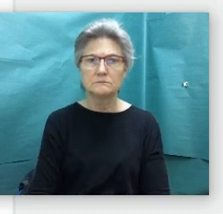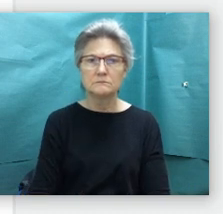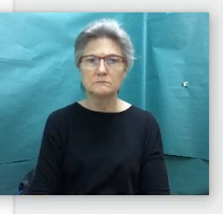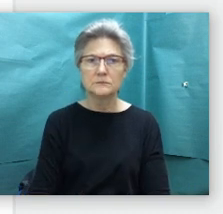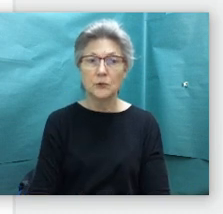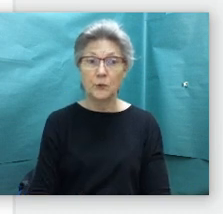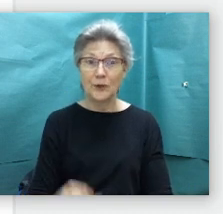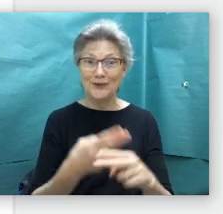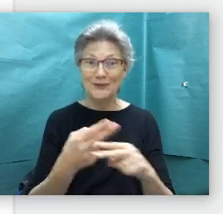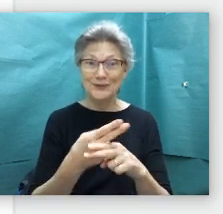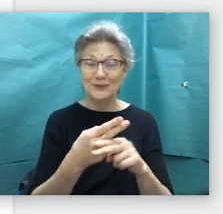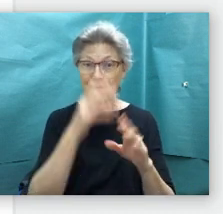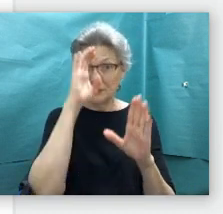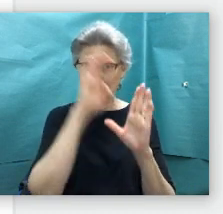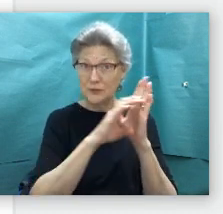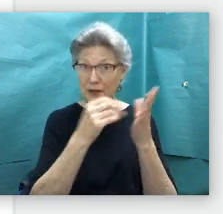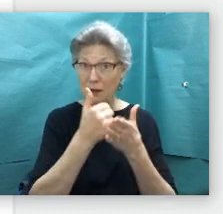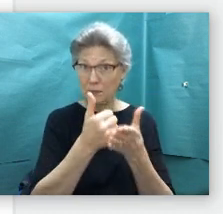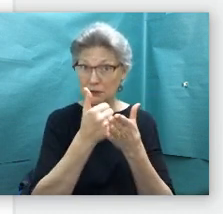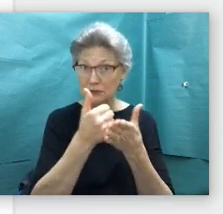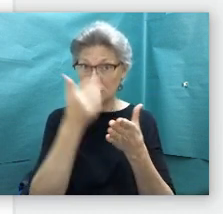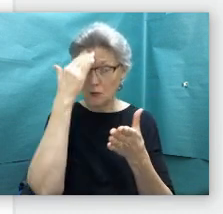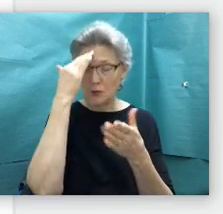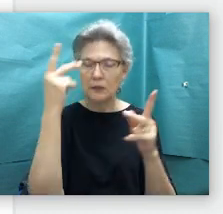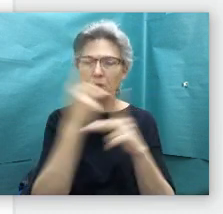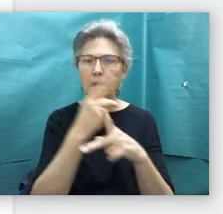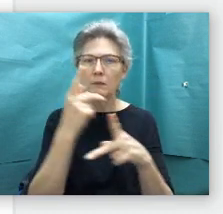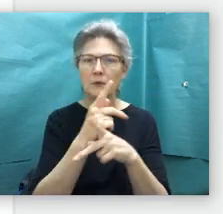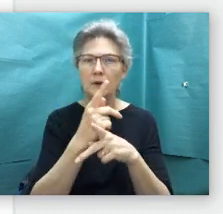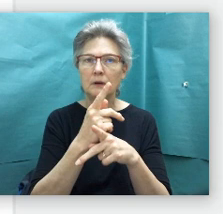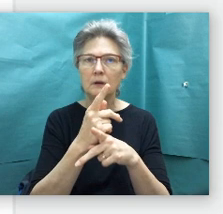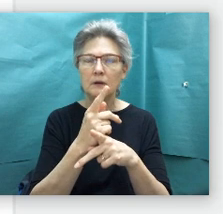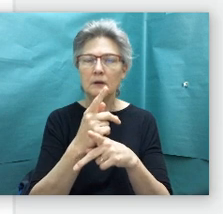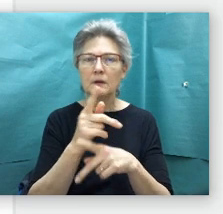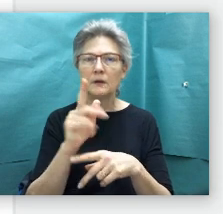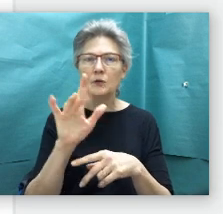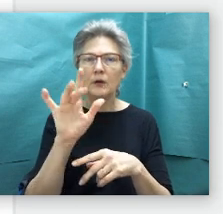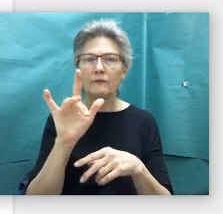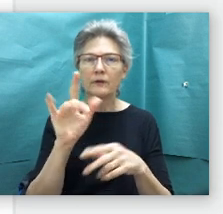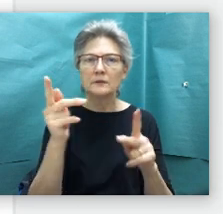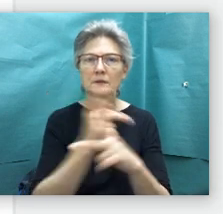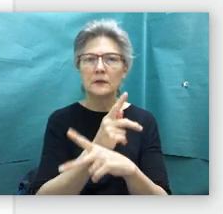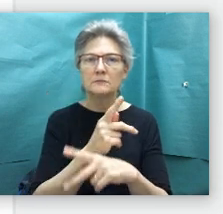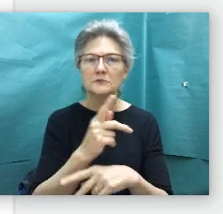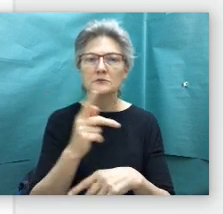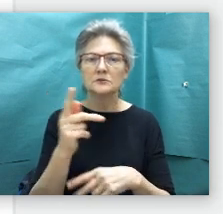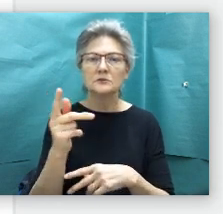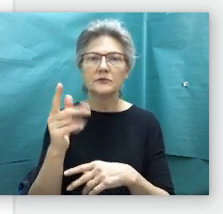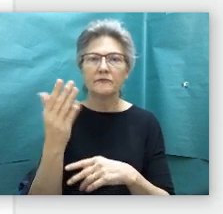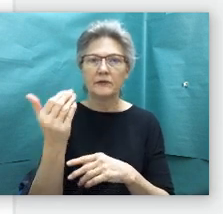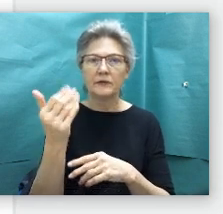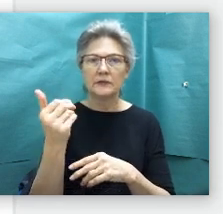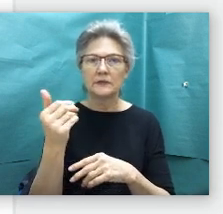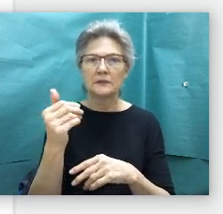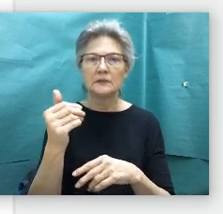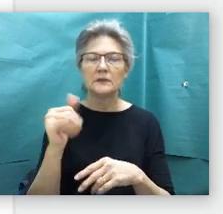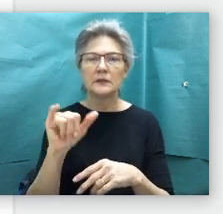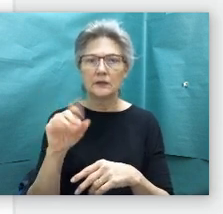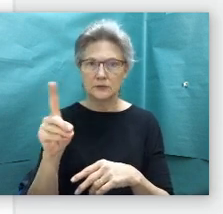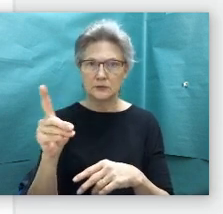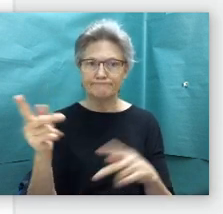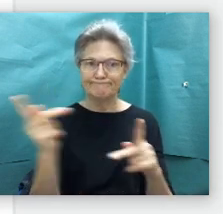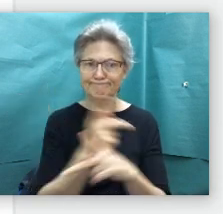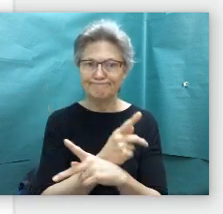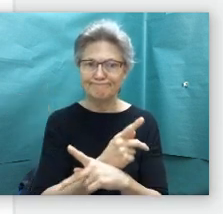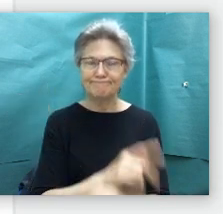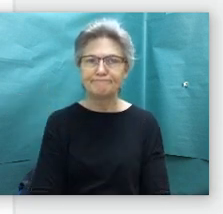We used our diagram here to help us know that we need to multiply our base of 25 yards by